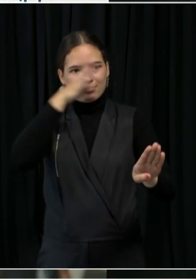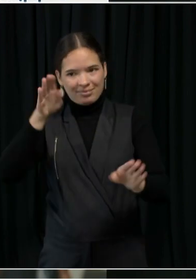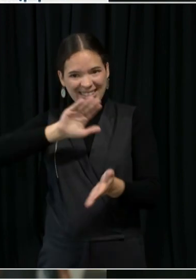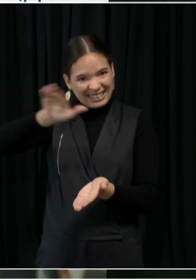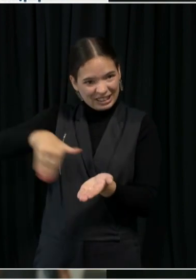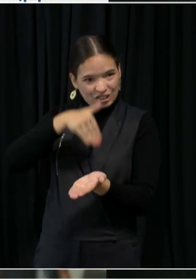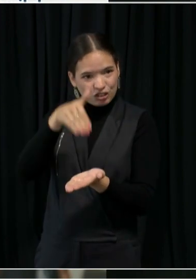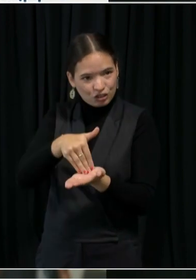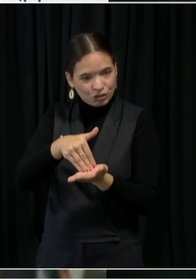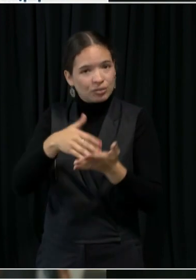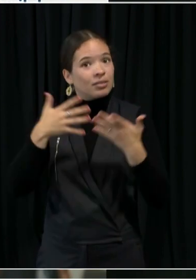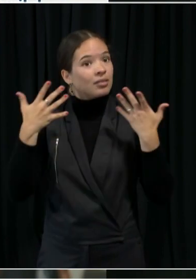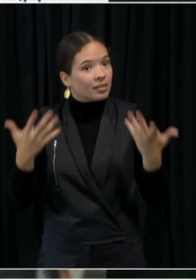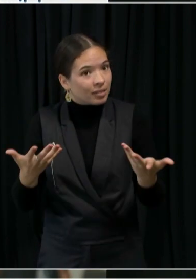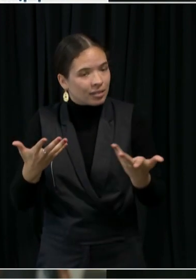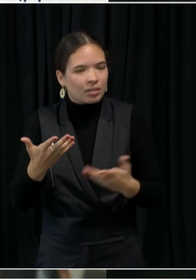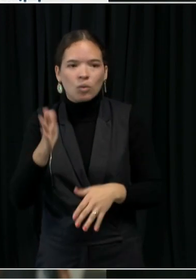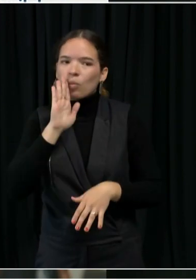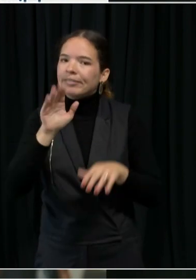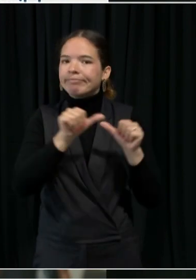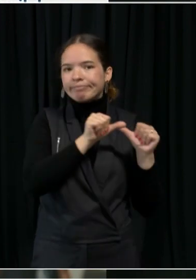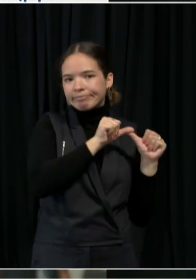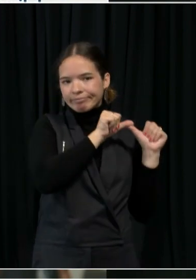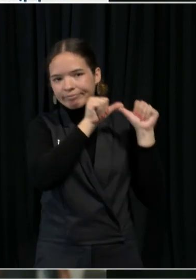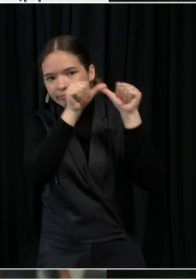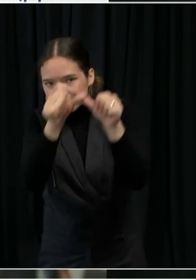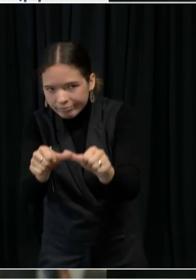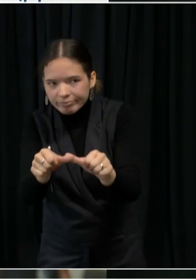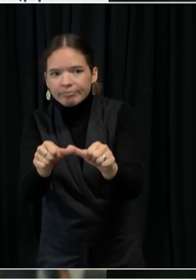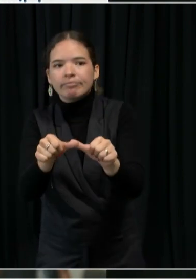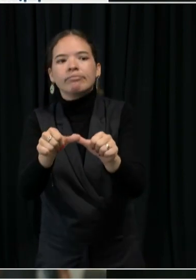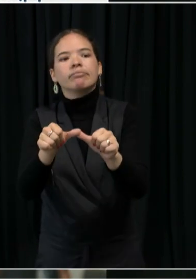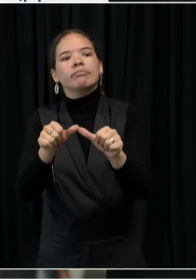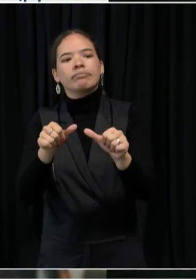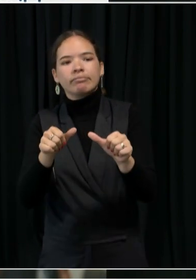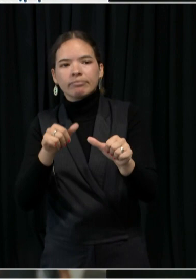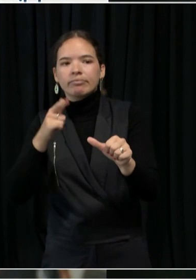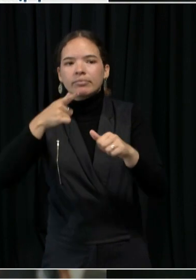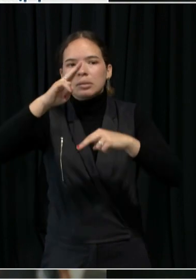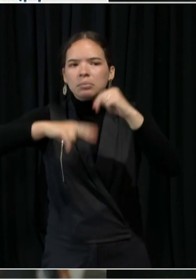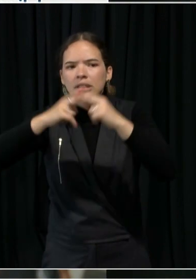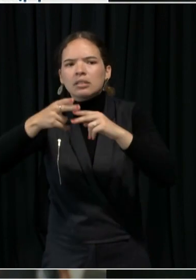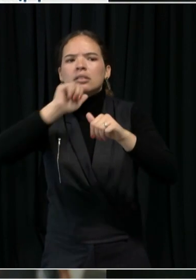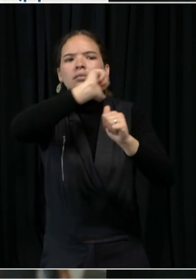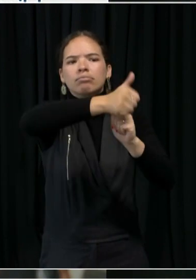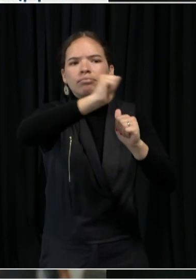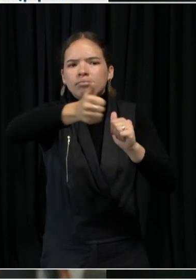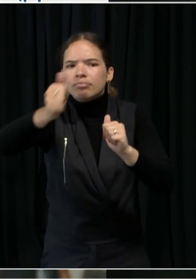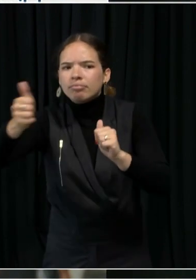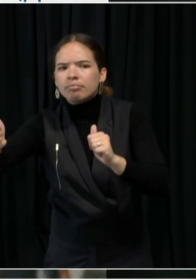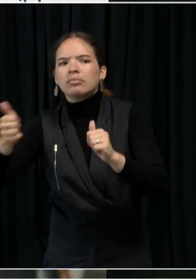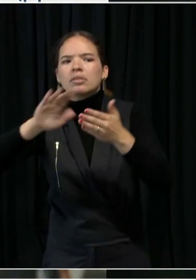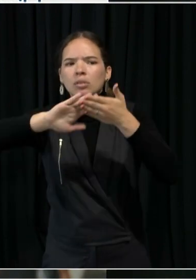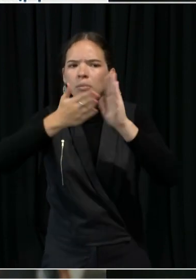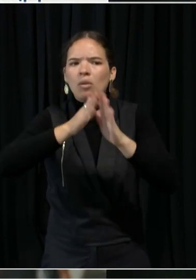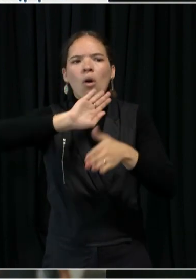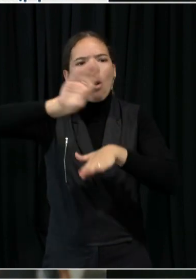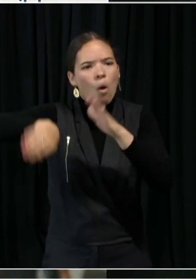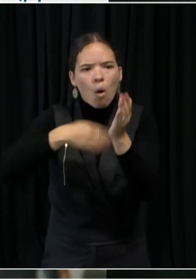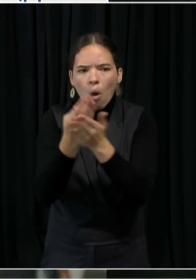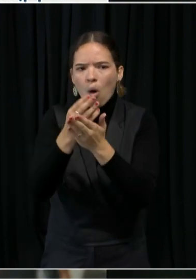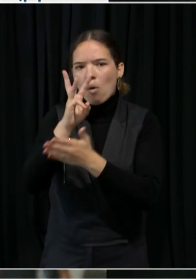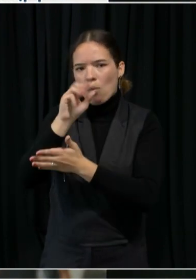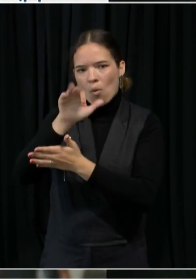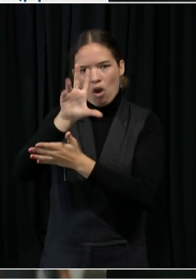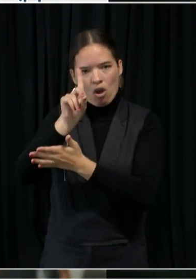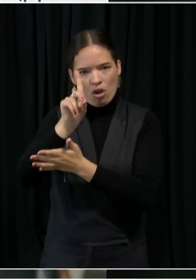we will continue to build healthy and strong communities in all 8 wards. And we